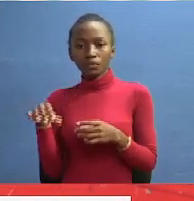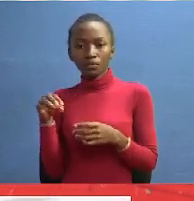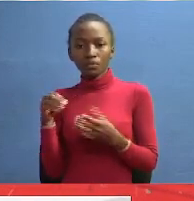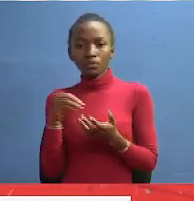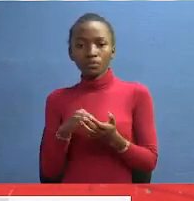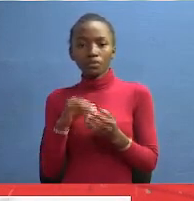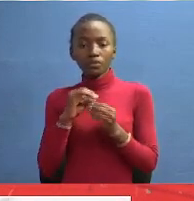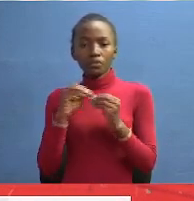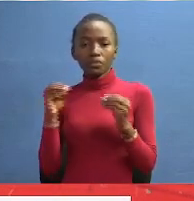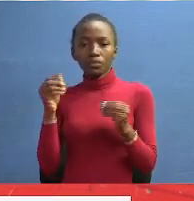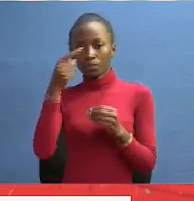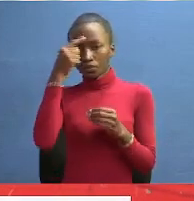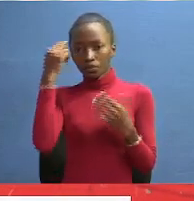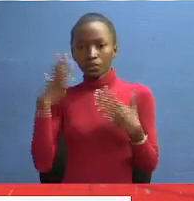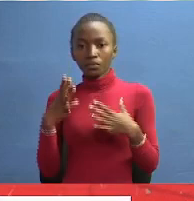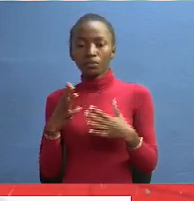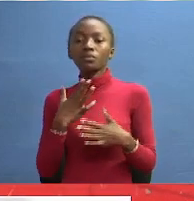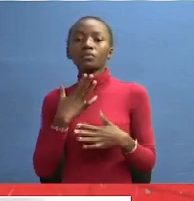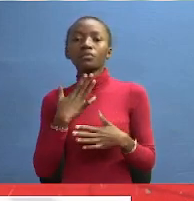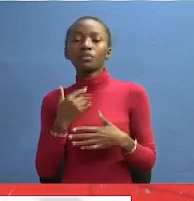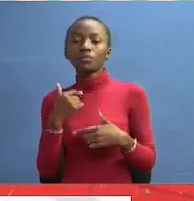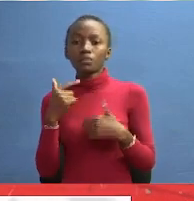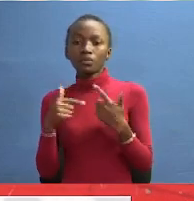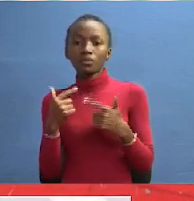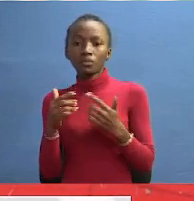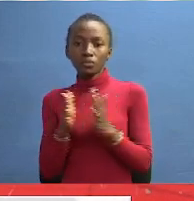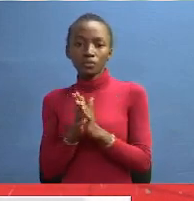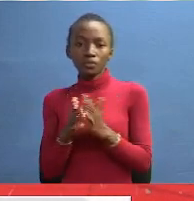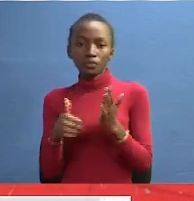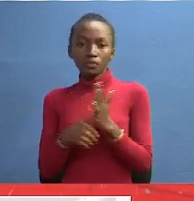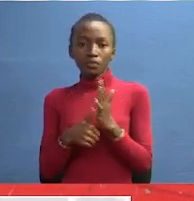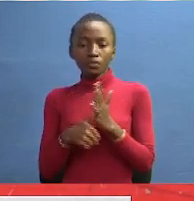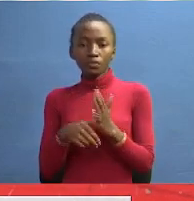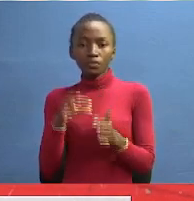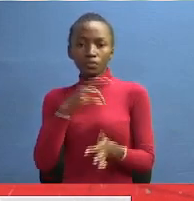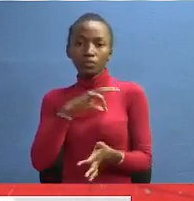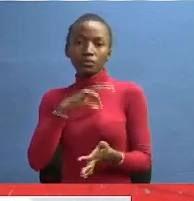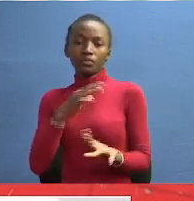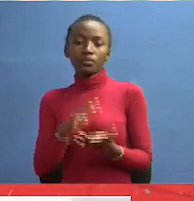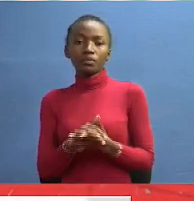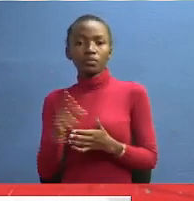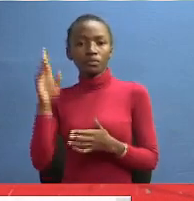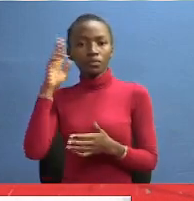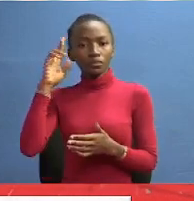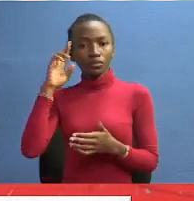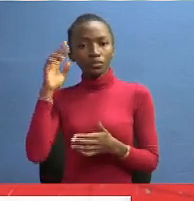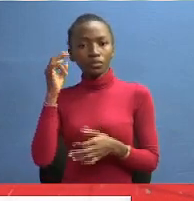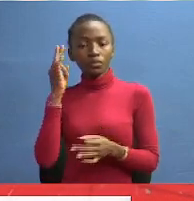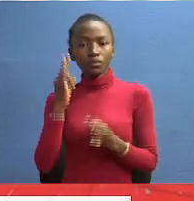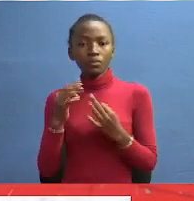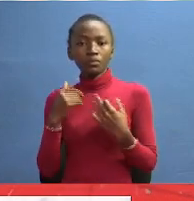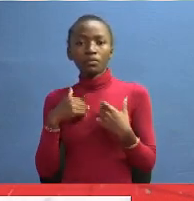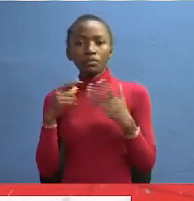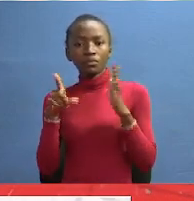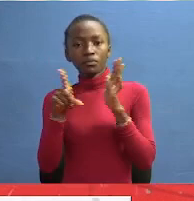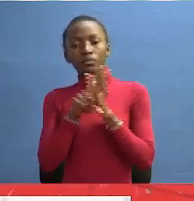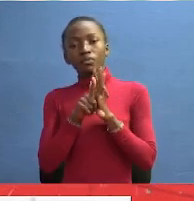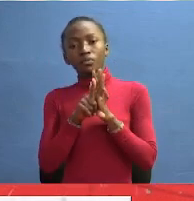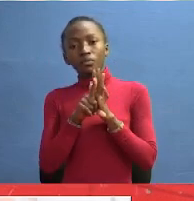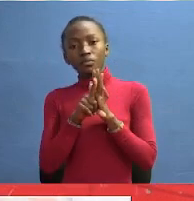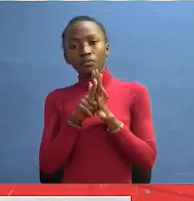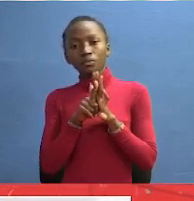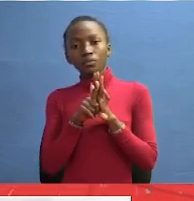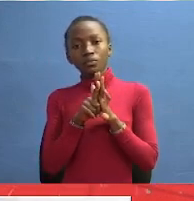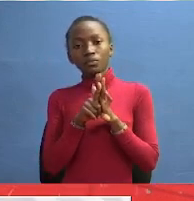problem to continue so that, of course, they become beneficiaries. Remember, if you do not have a legal status where you can have your